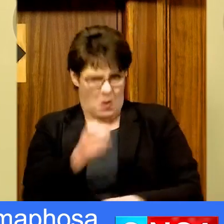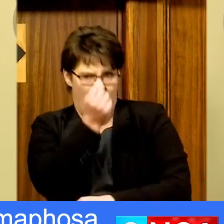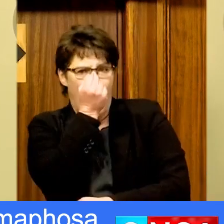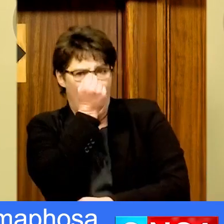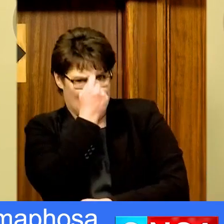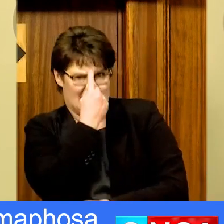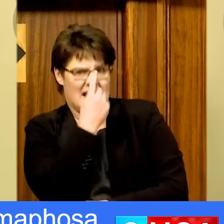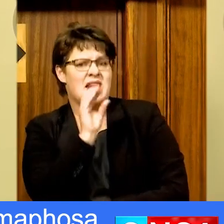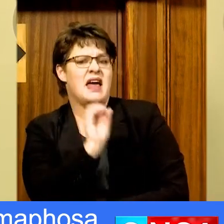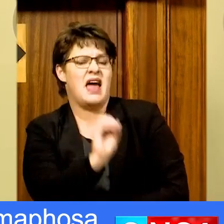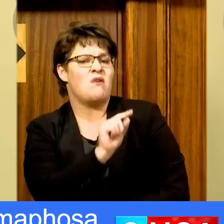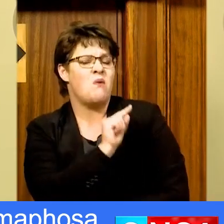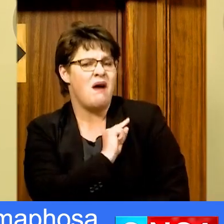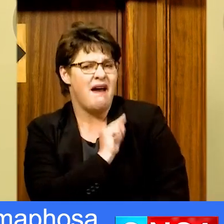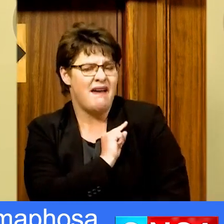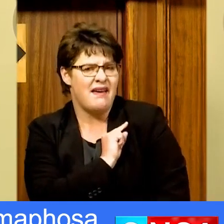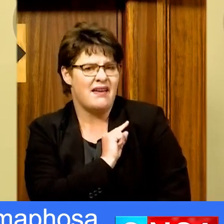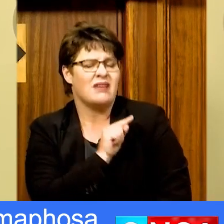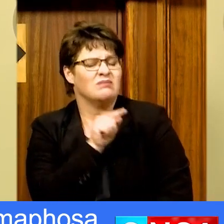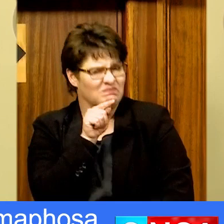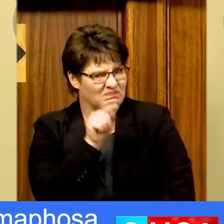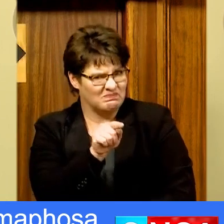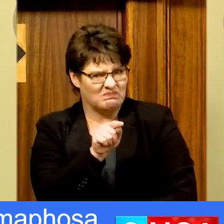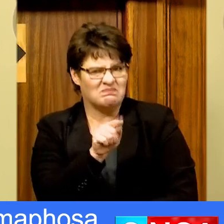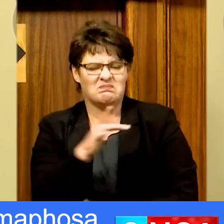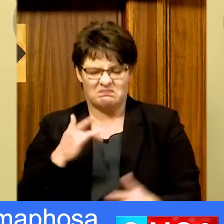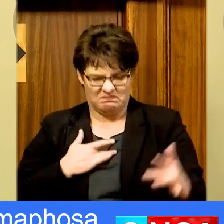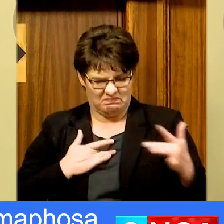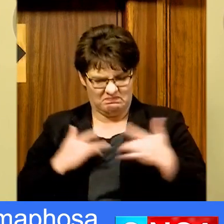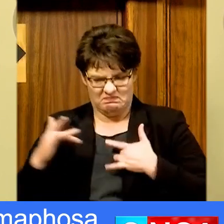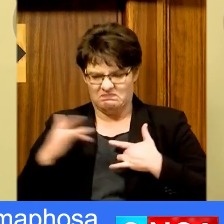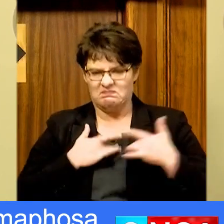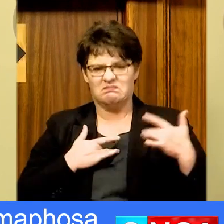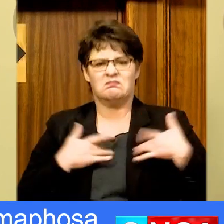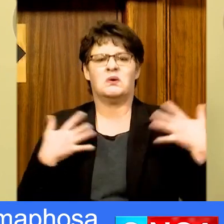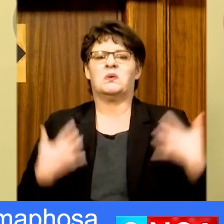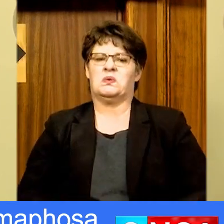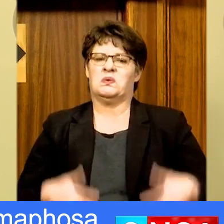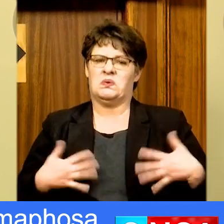understandably caused a great deal of concern.